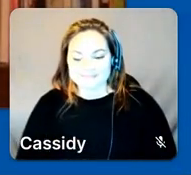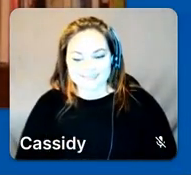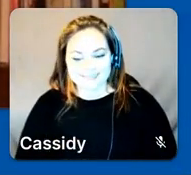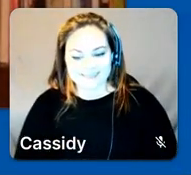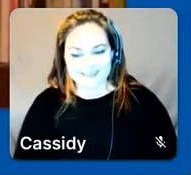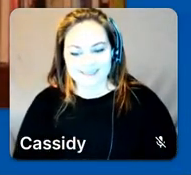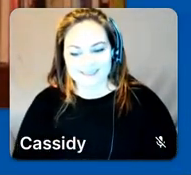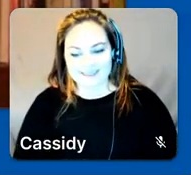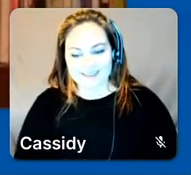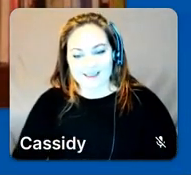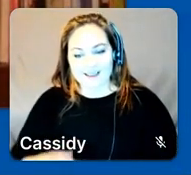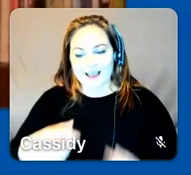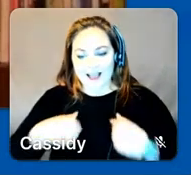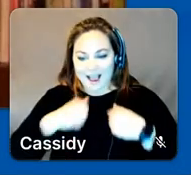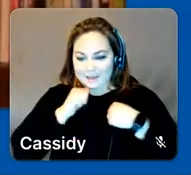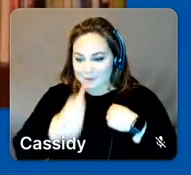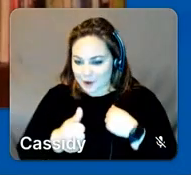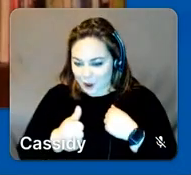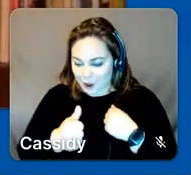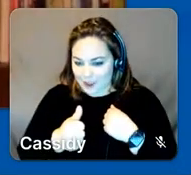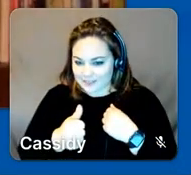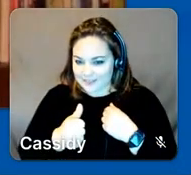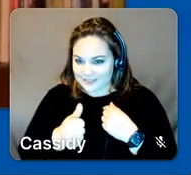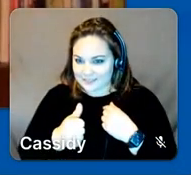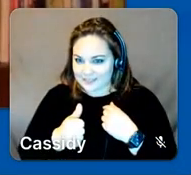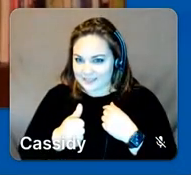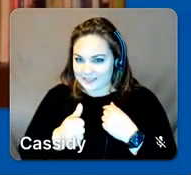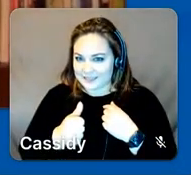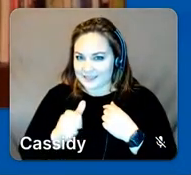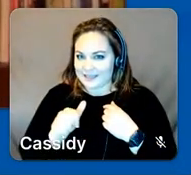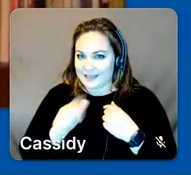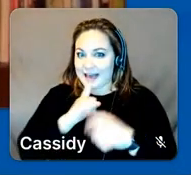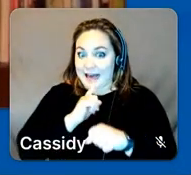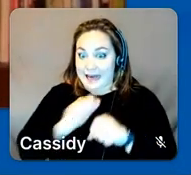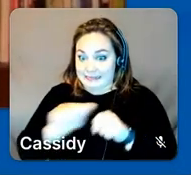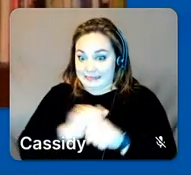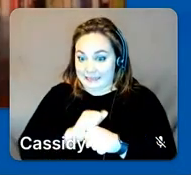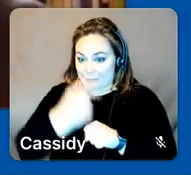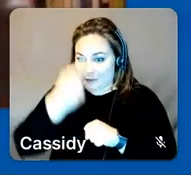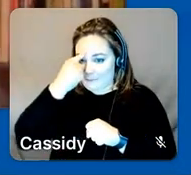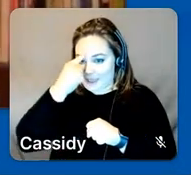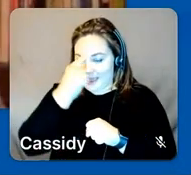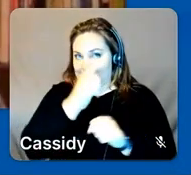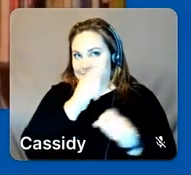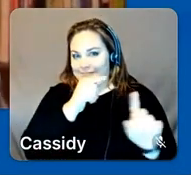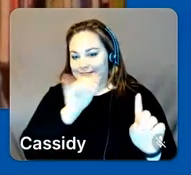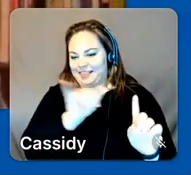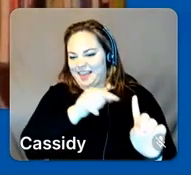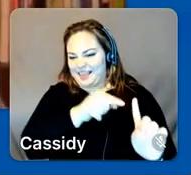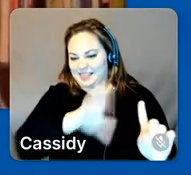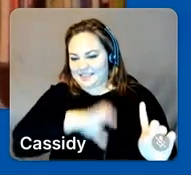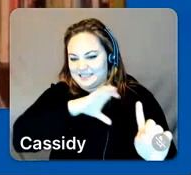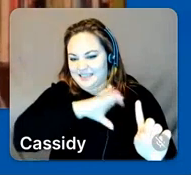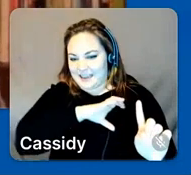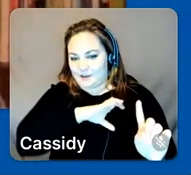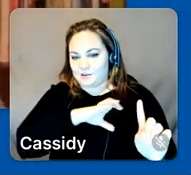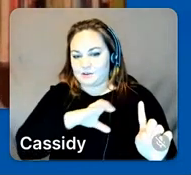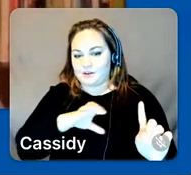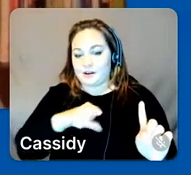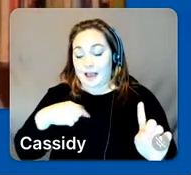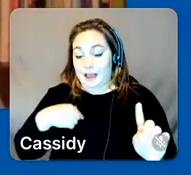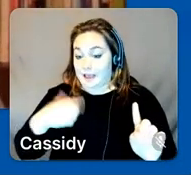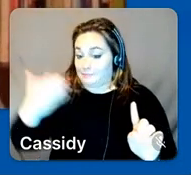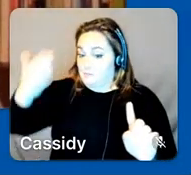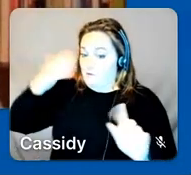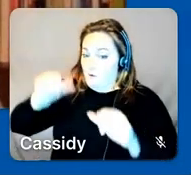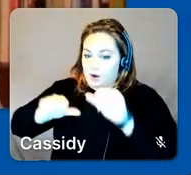While I am not quite as literal minded as the character I was reading, you know, I have been a scientist in the